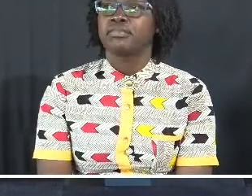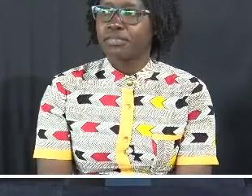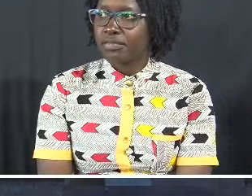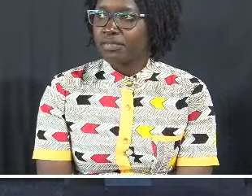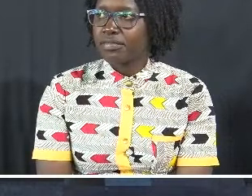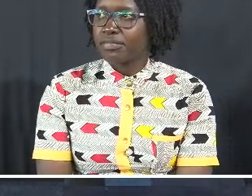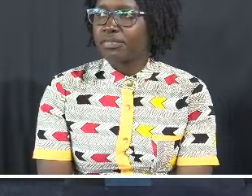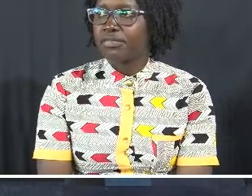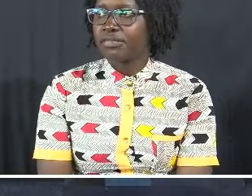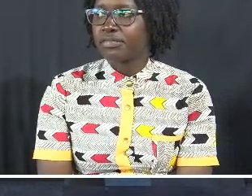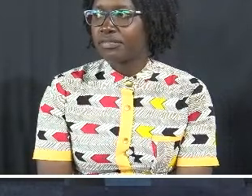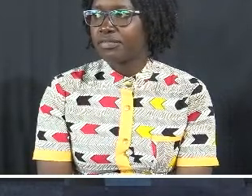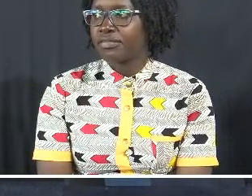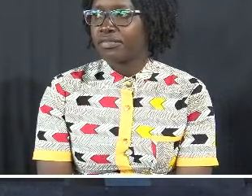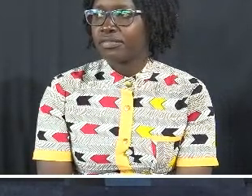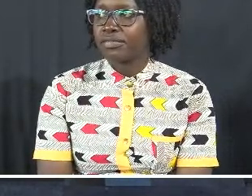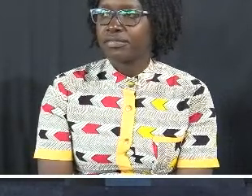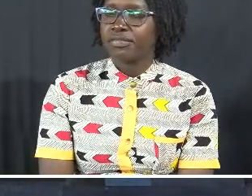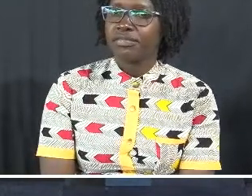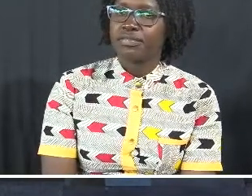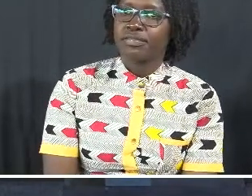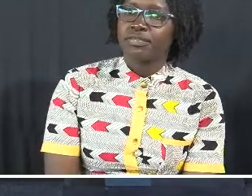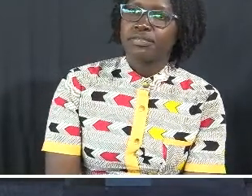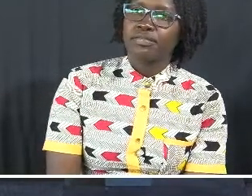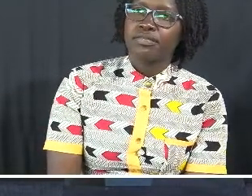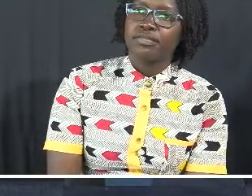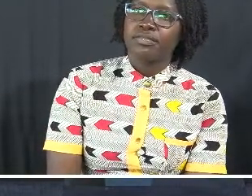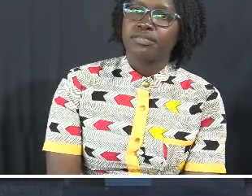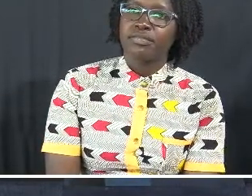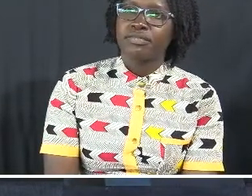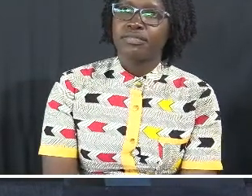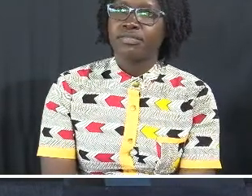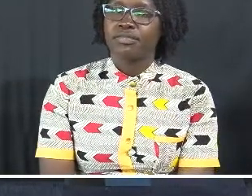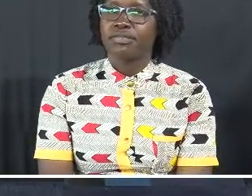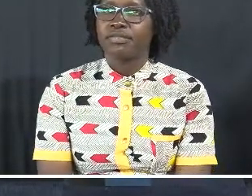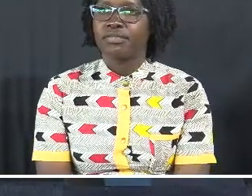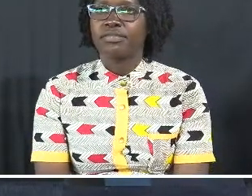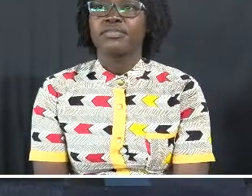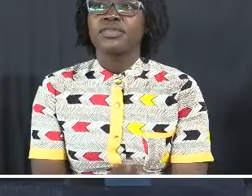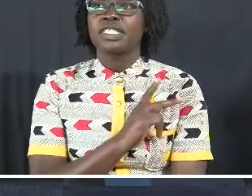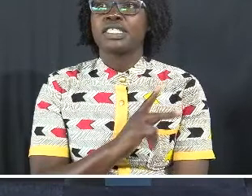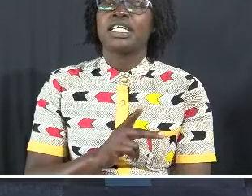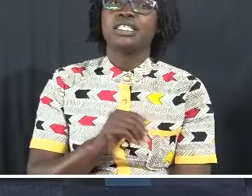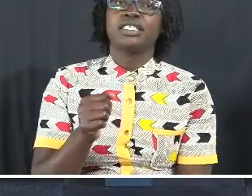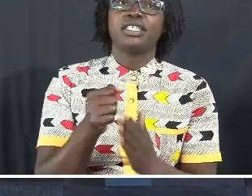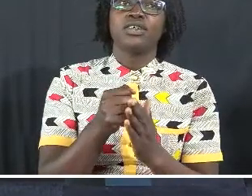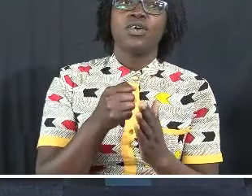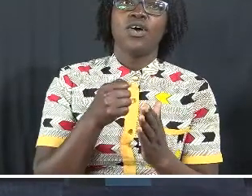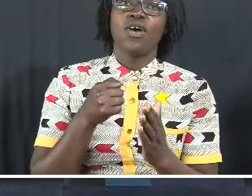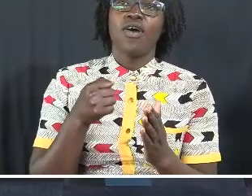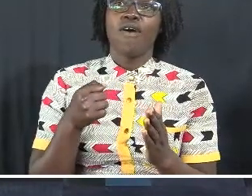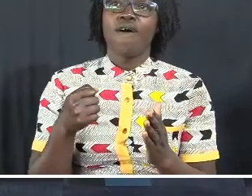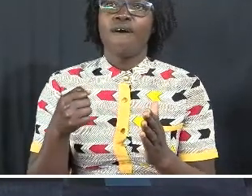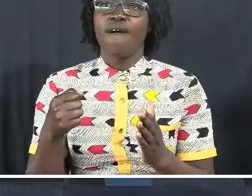of it. We pray and we are done. The coming king is at the